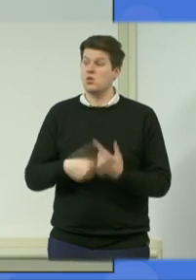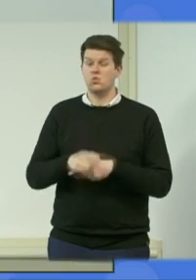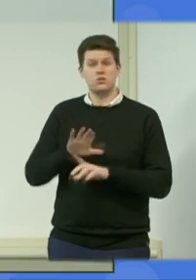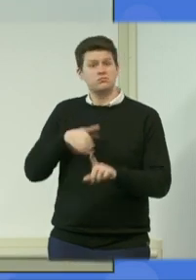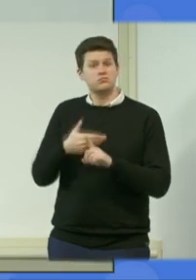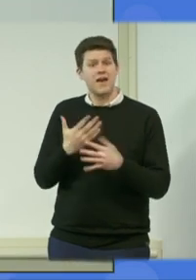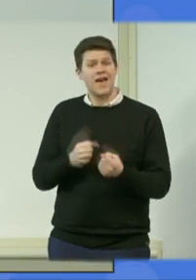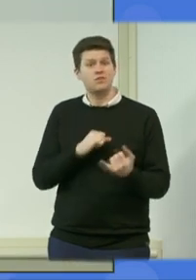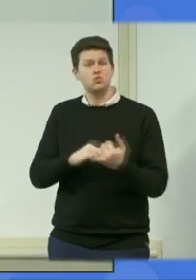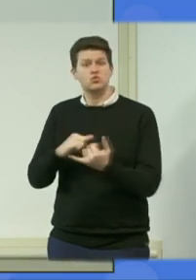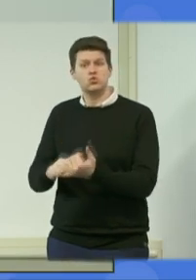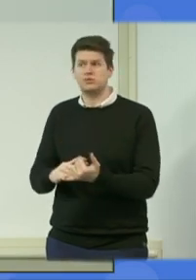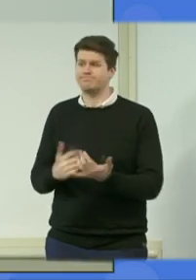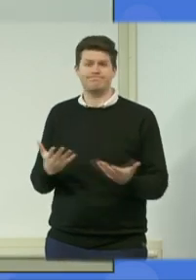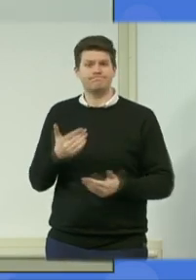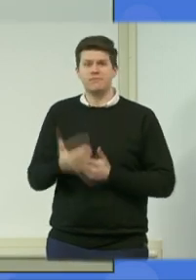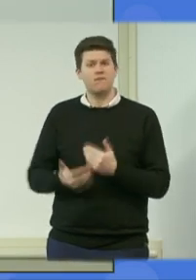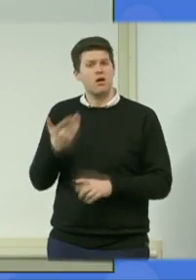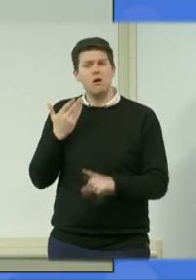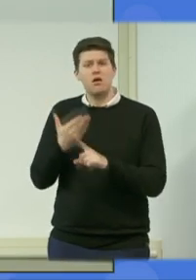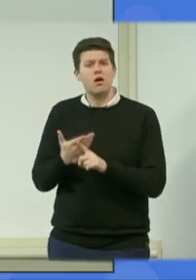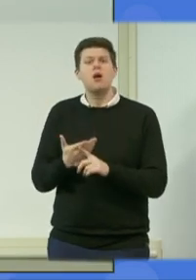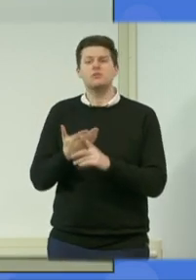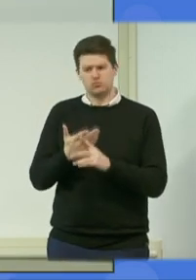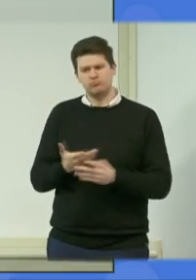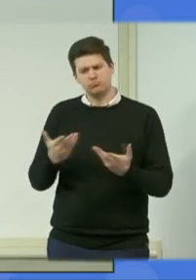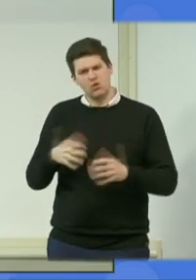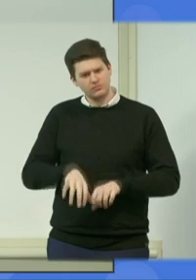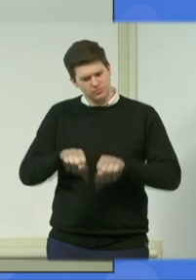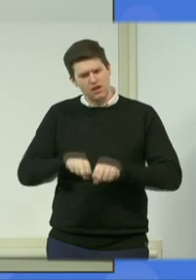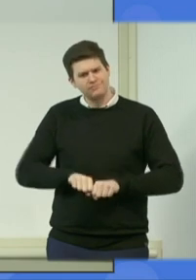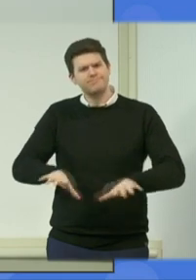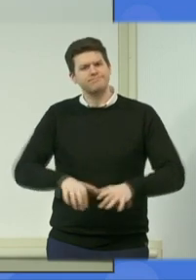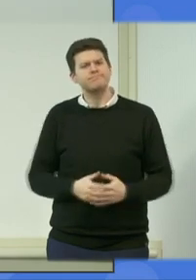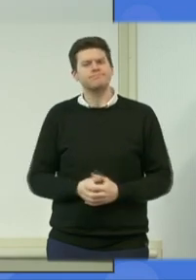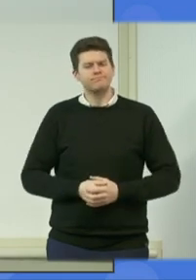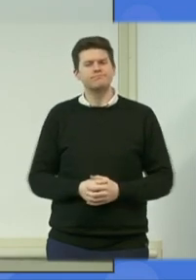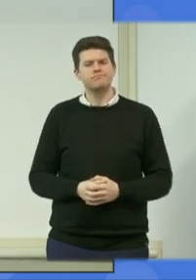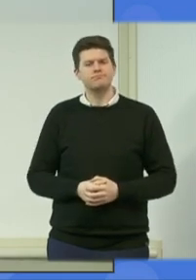That's a really significant step change in the powers that rest in Scotland.